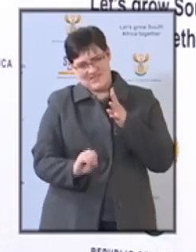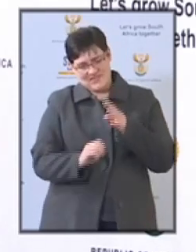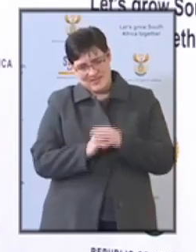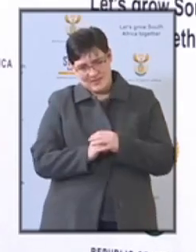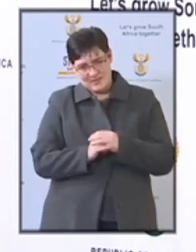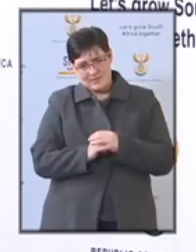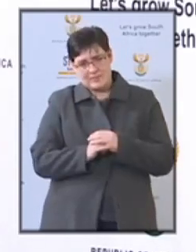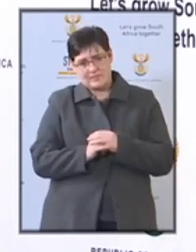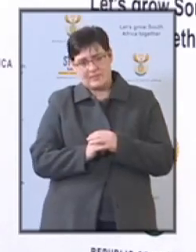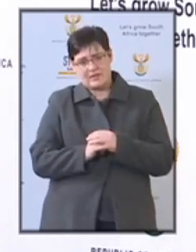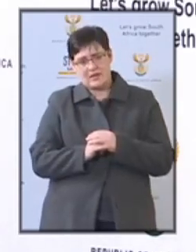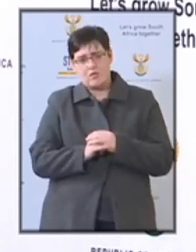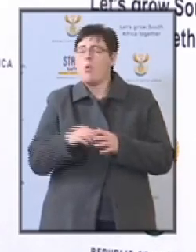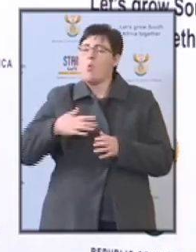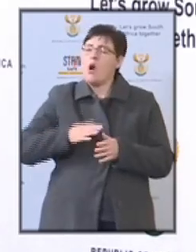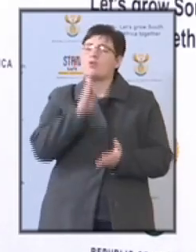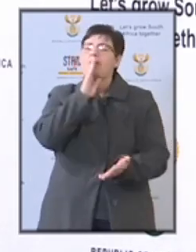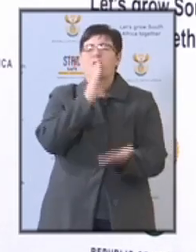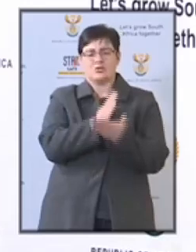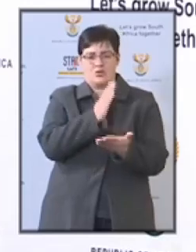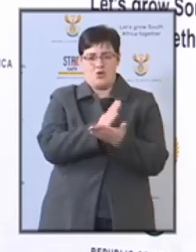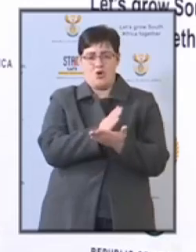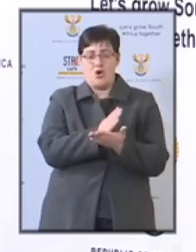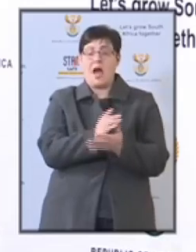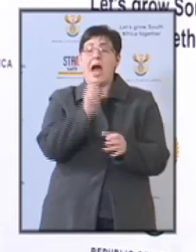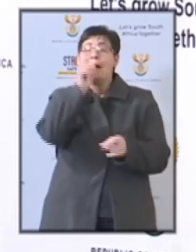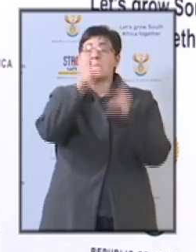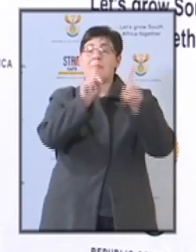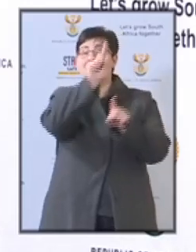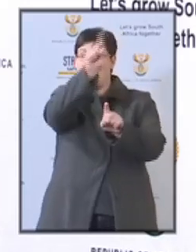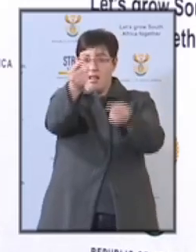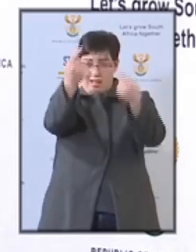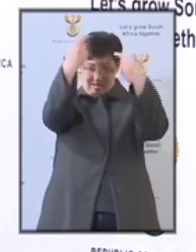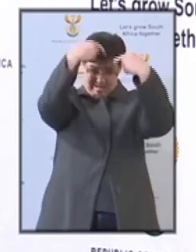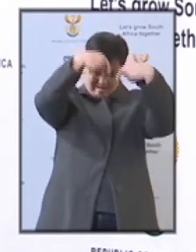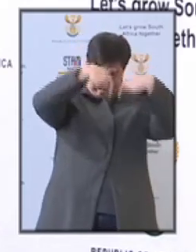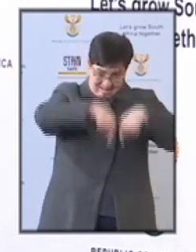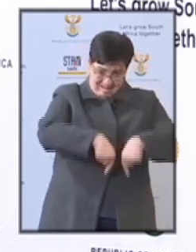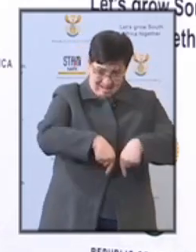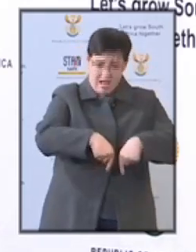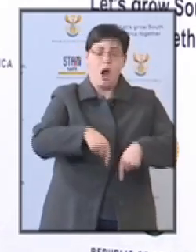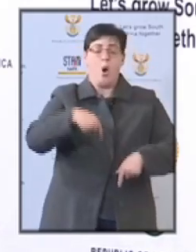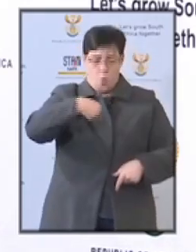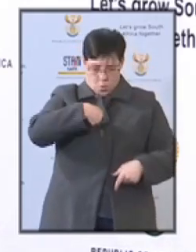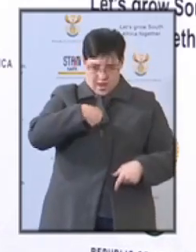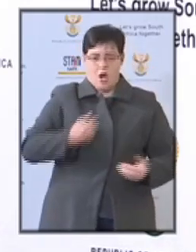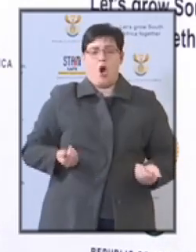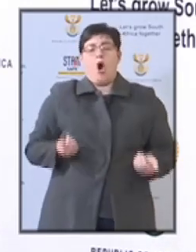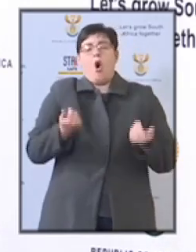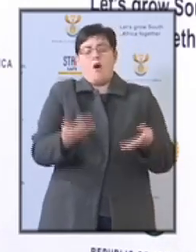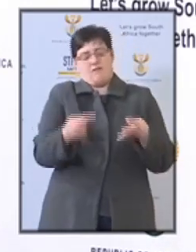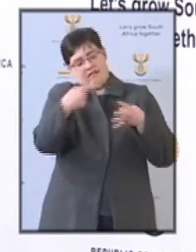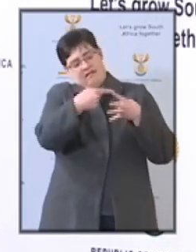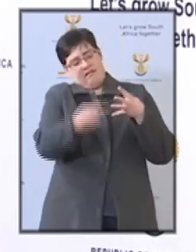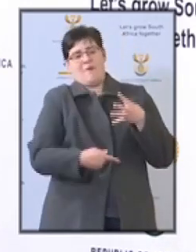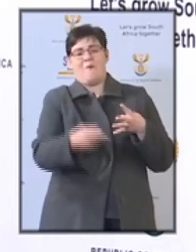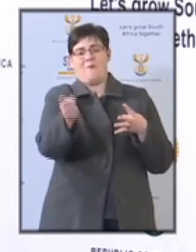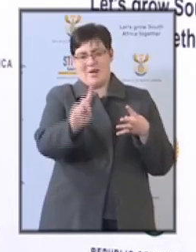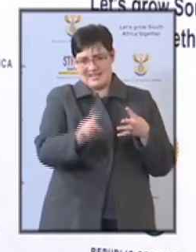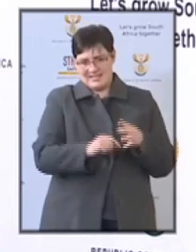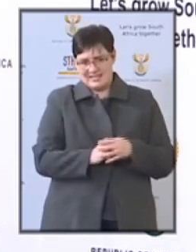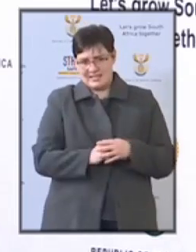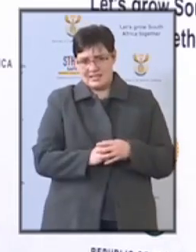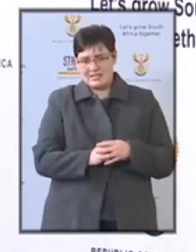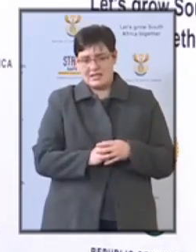to be able to ensure that we let global travelers know what South Africa has to offer, and those who have not